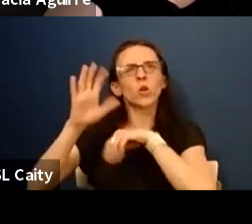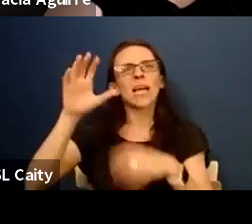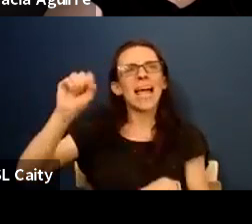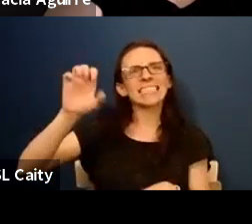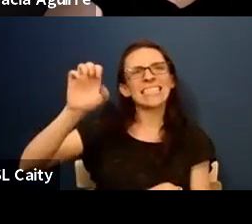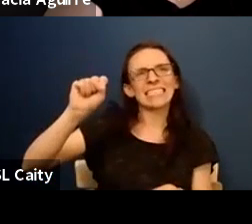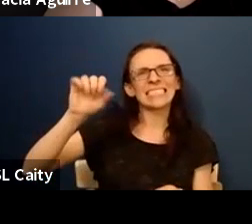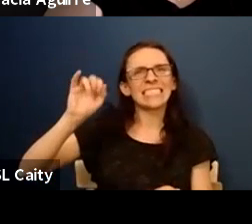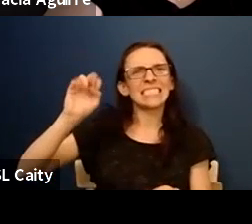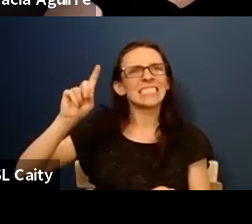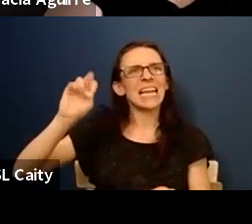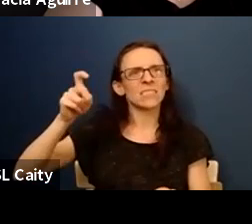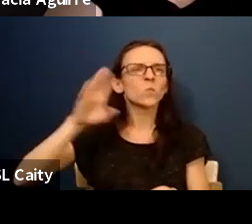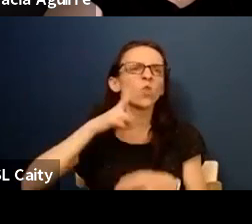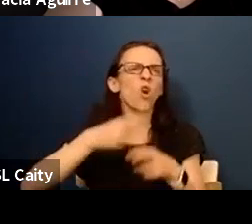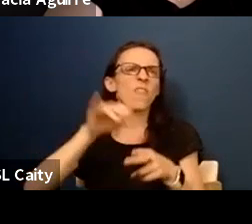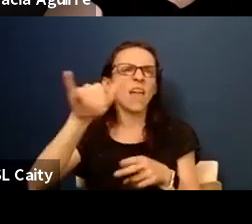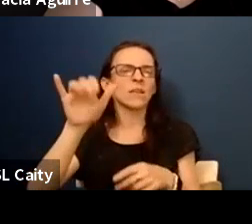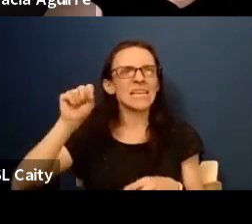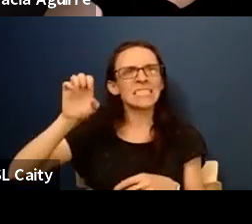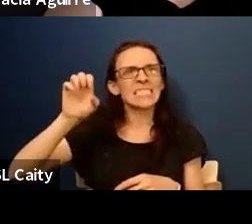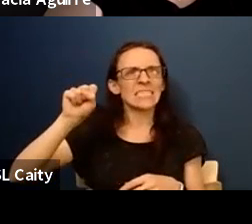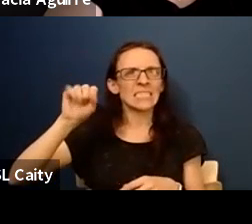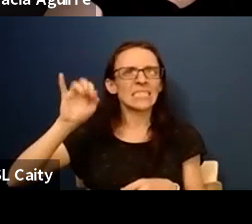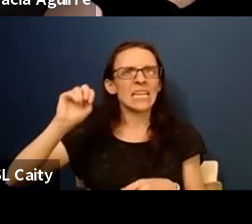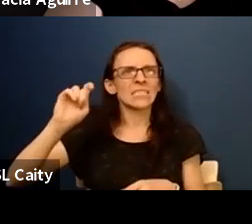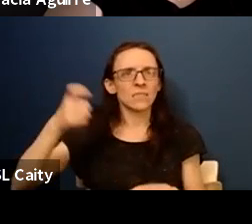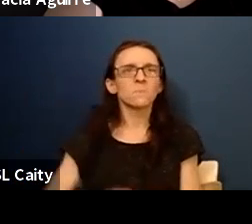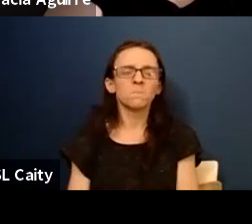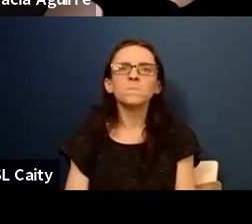socioeconomic index, let's call it that, by their socioeconomic index.